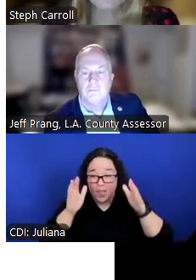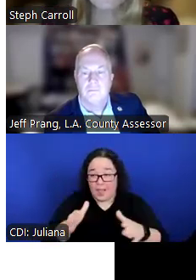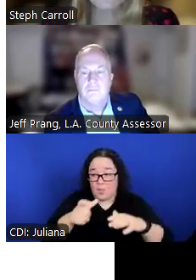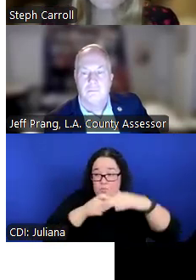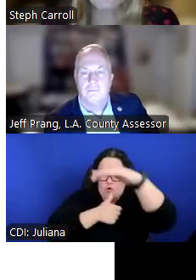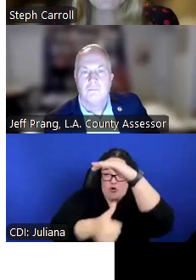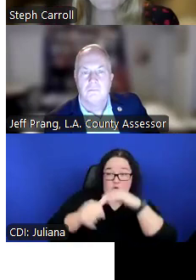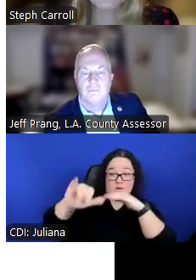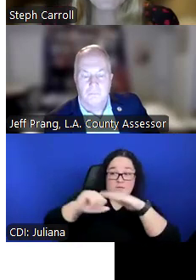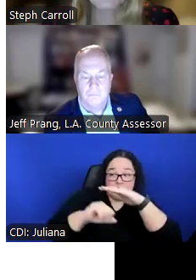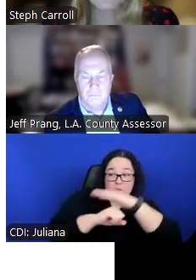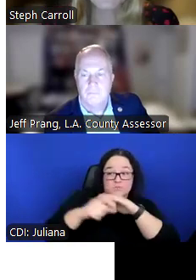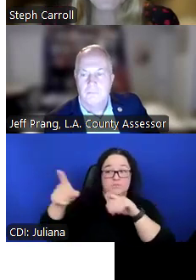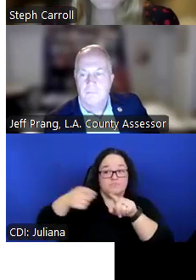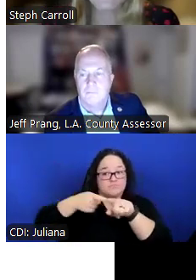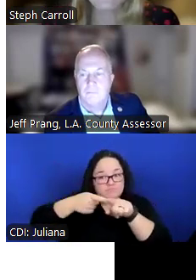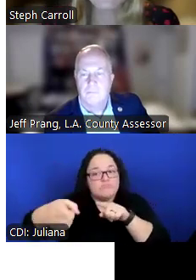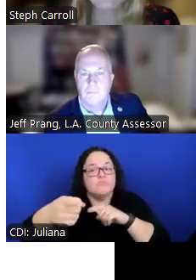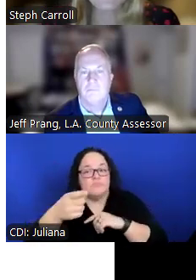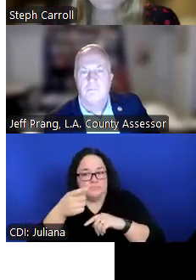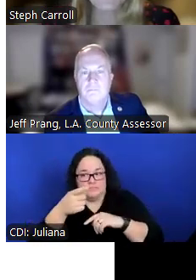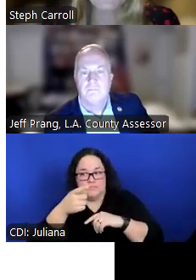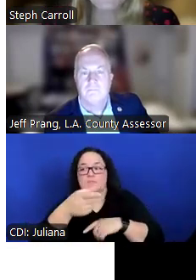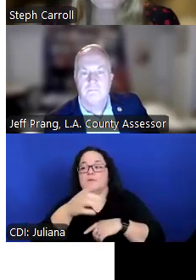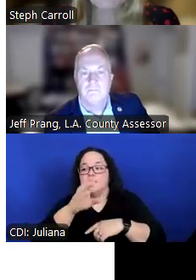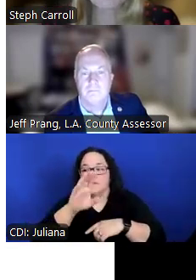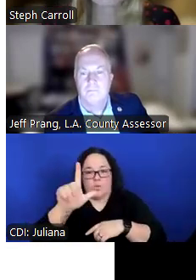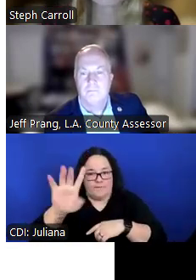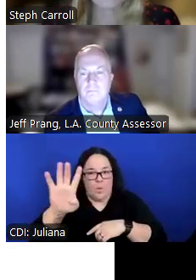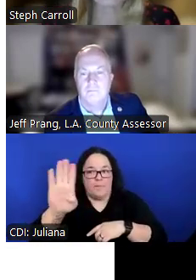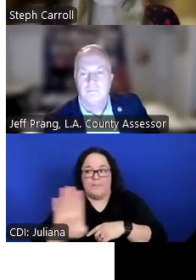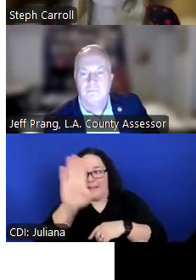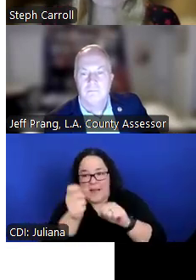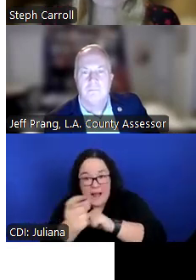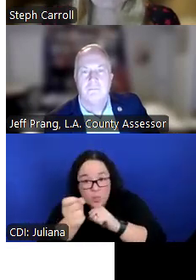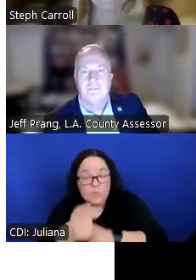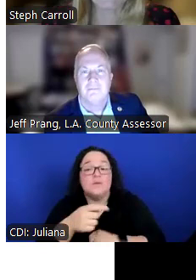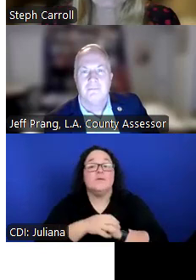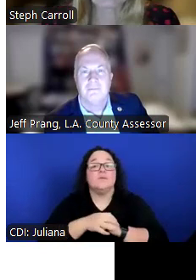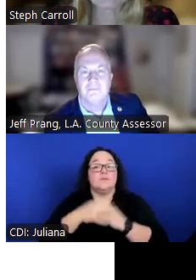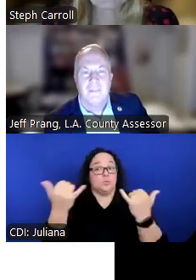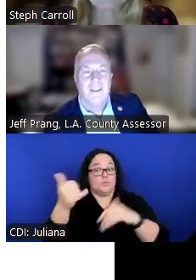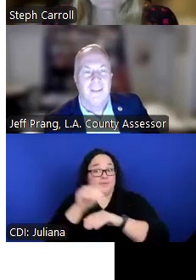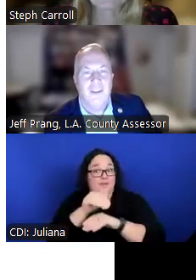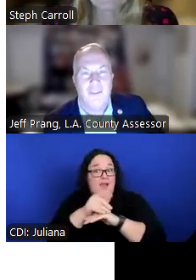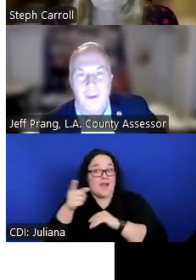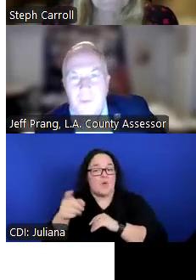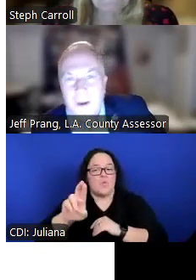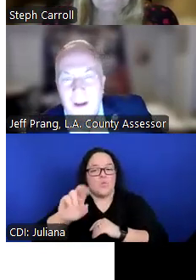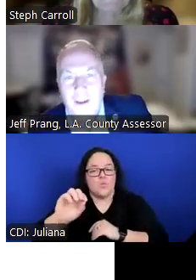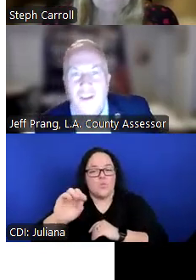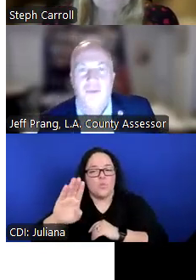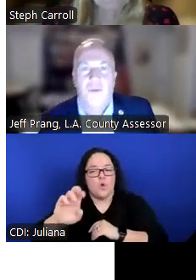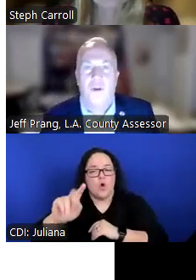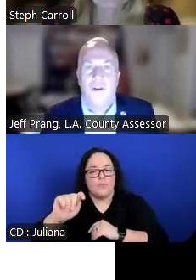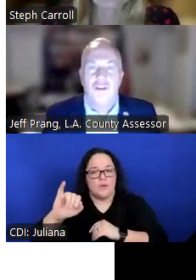Diaz Jr., Chief Appraiser for the Assessor's East District Office. Over to you now, Mr. Prang. Thank you very much. My